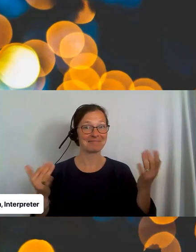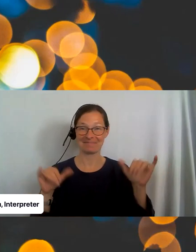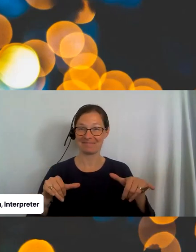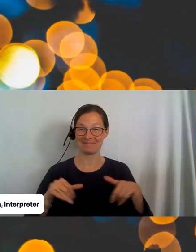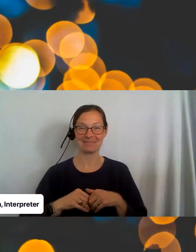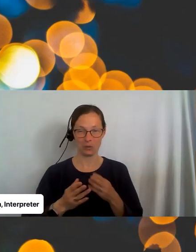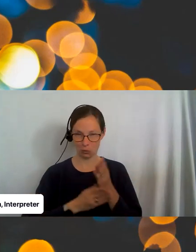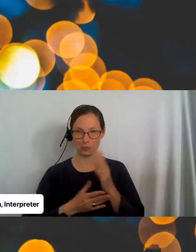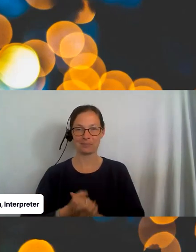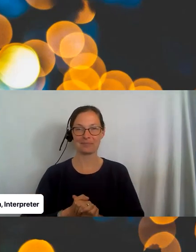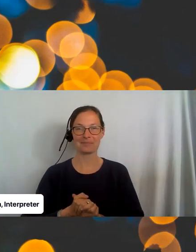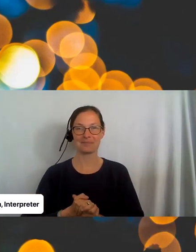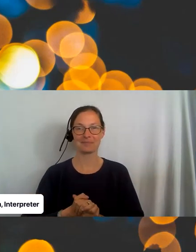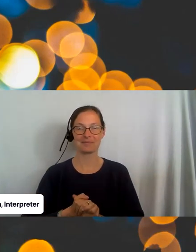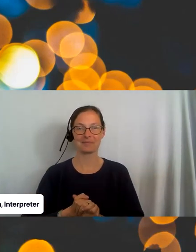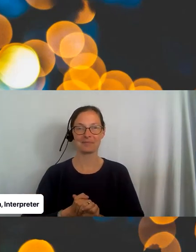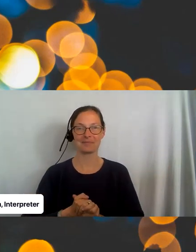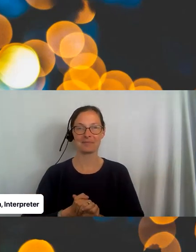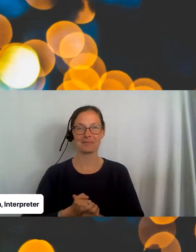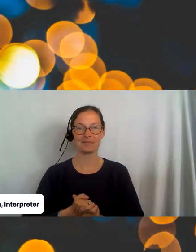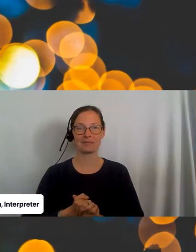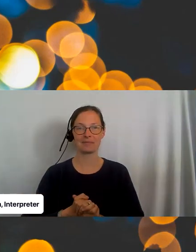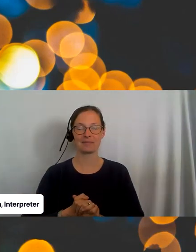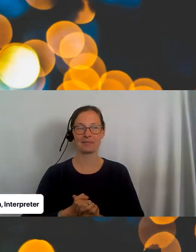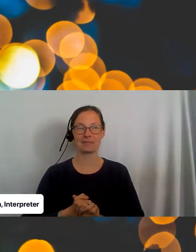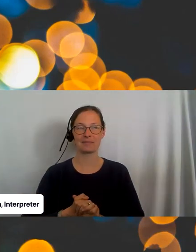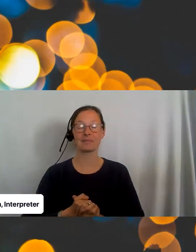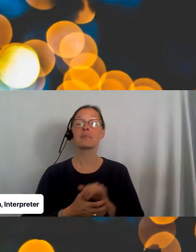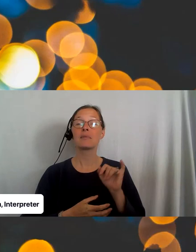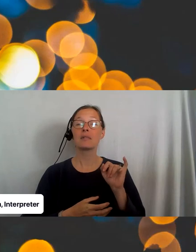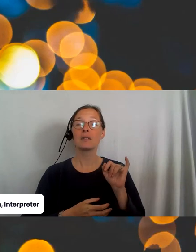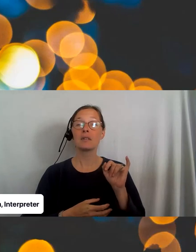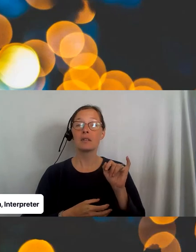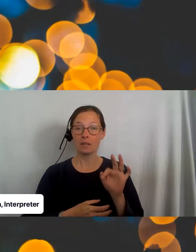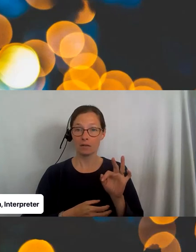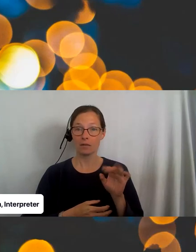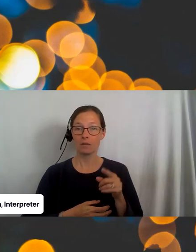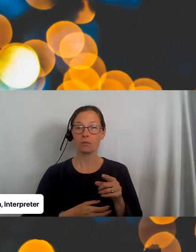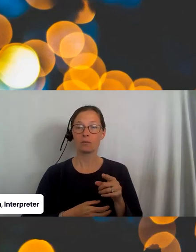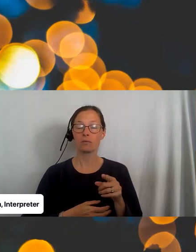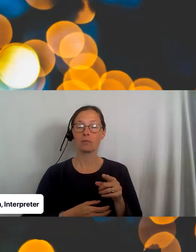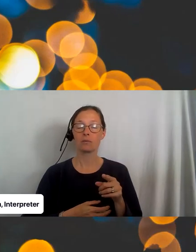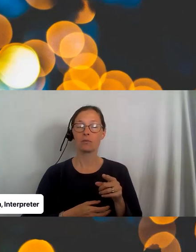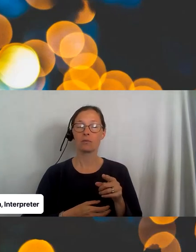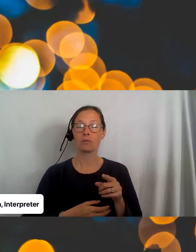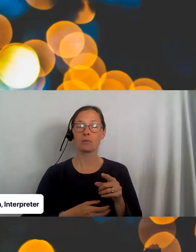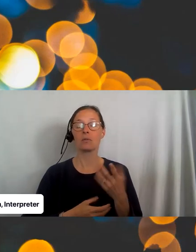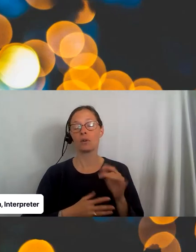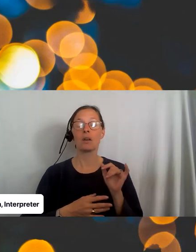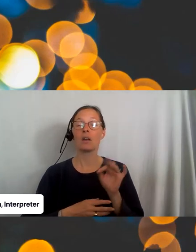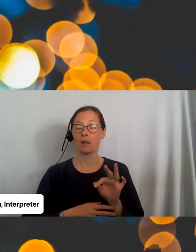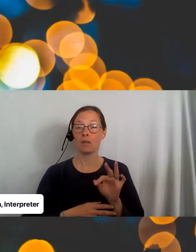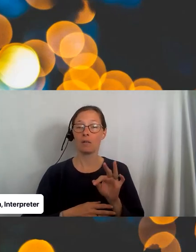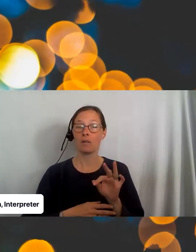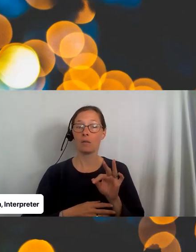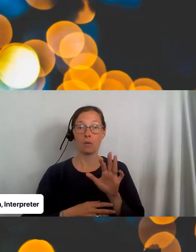It's through. So if your yarn and needle did through the